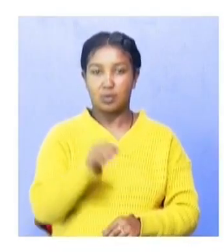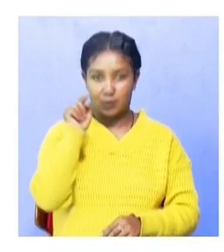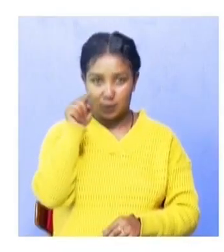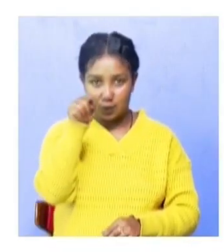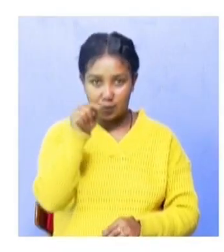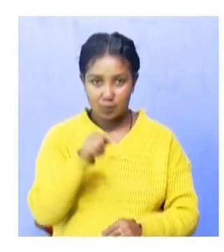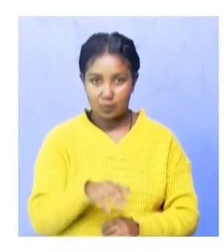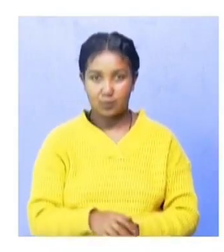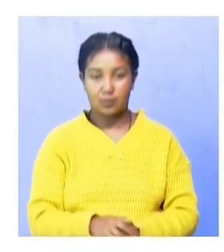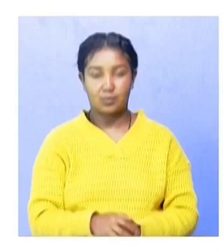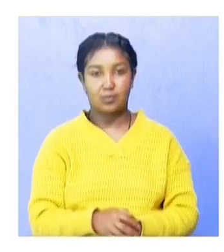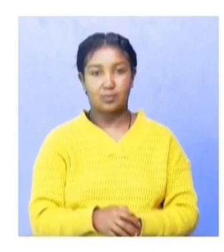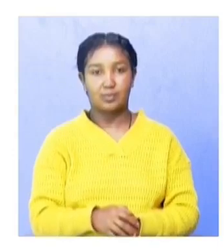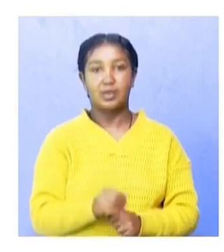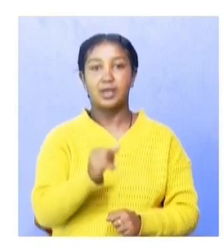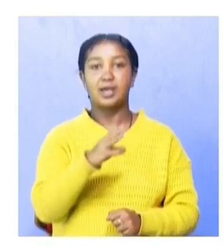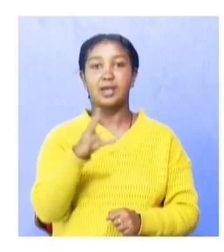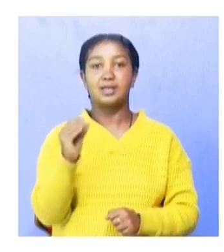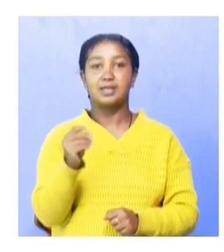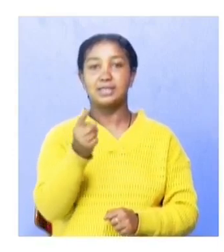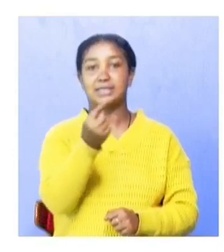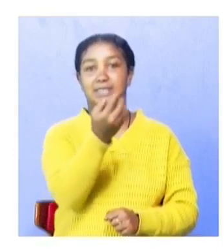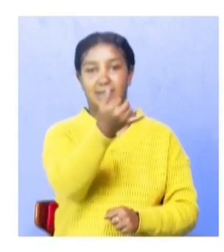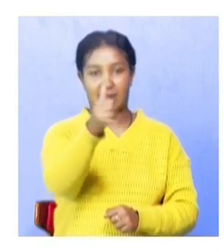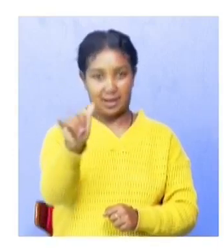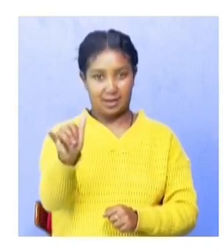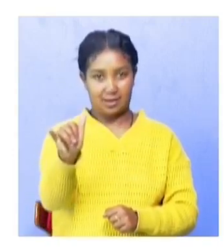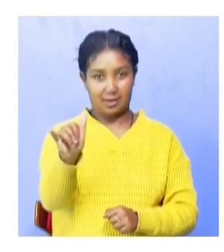you, and they?